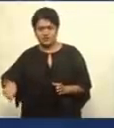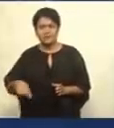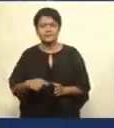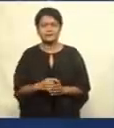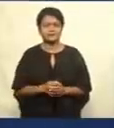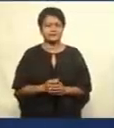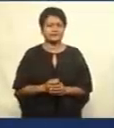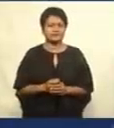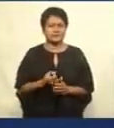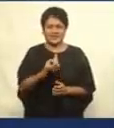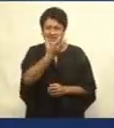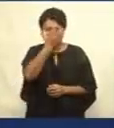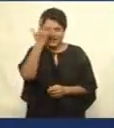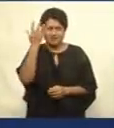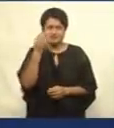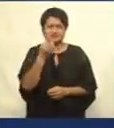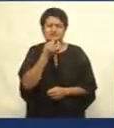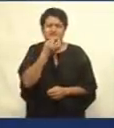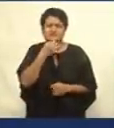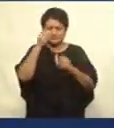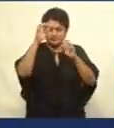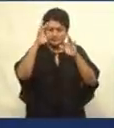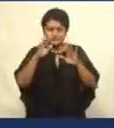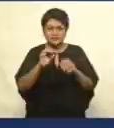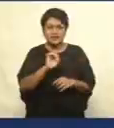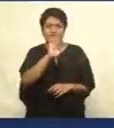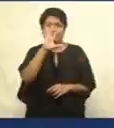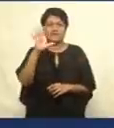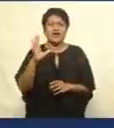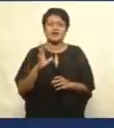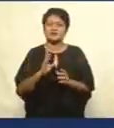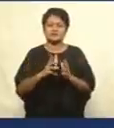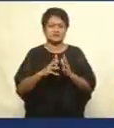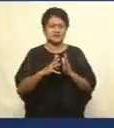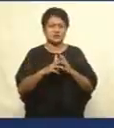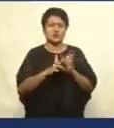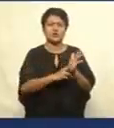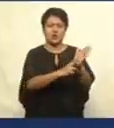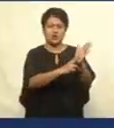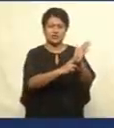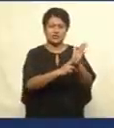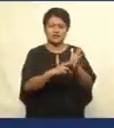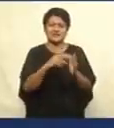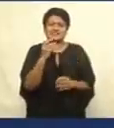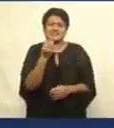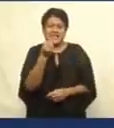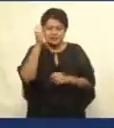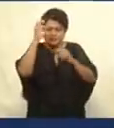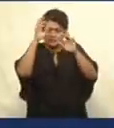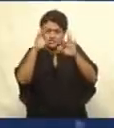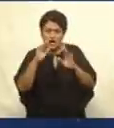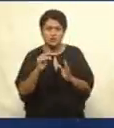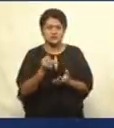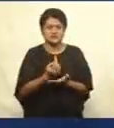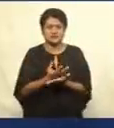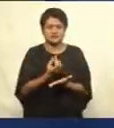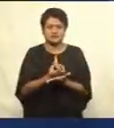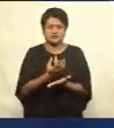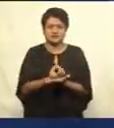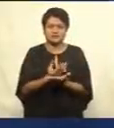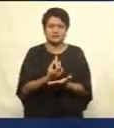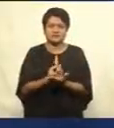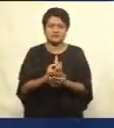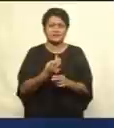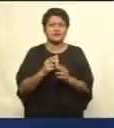showers. In the north, mostly fine weather in Lambasa and cloudy periods with some showers in Savu-Savu. At sea,